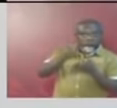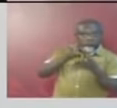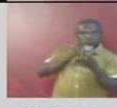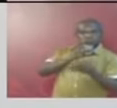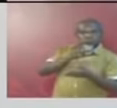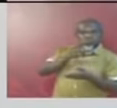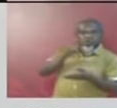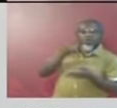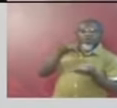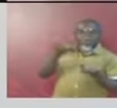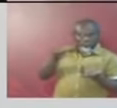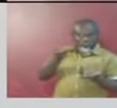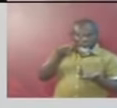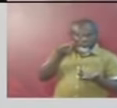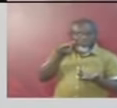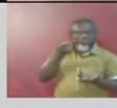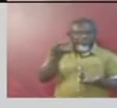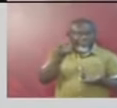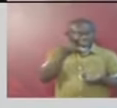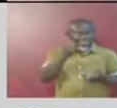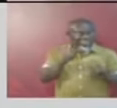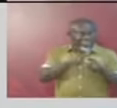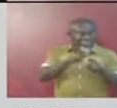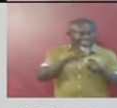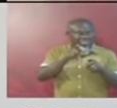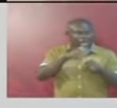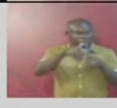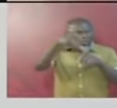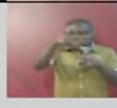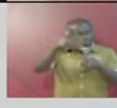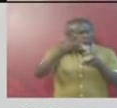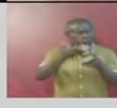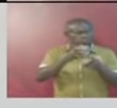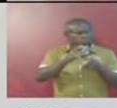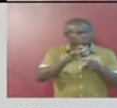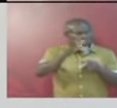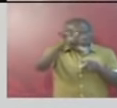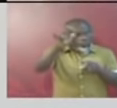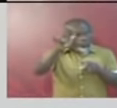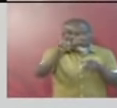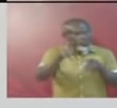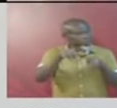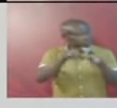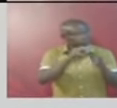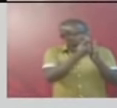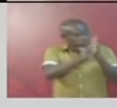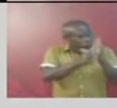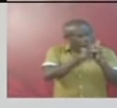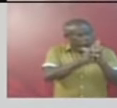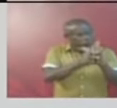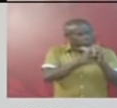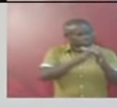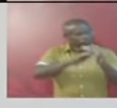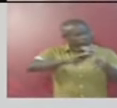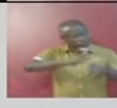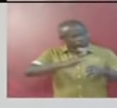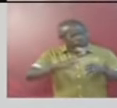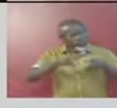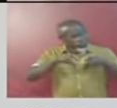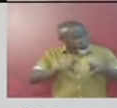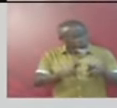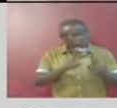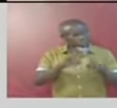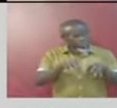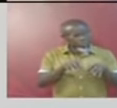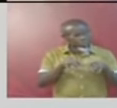to them with video calling so she can see them. And those are the types of things that we have to do so that we maintain